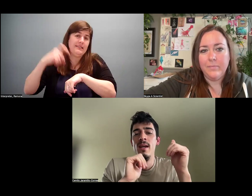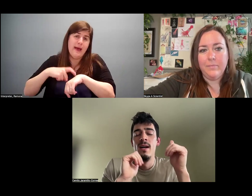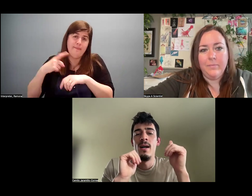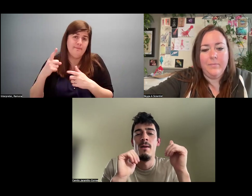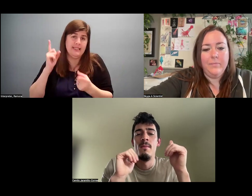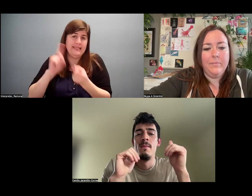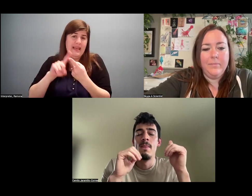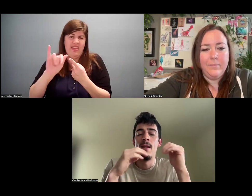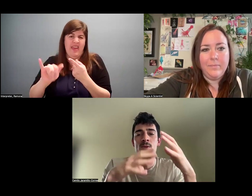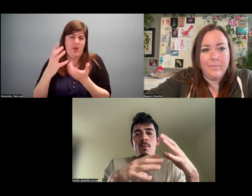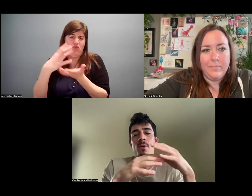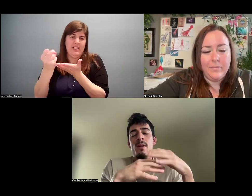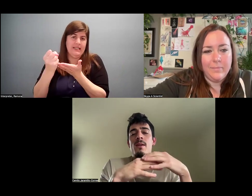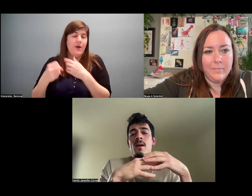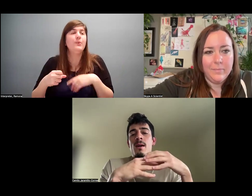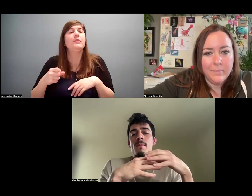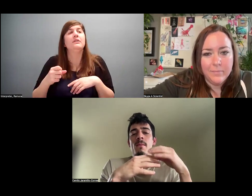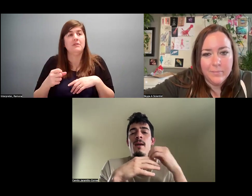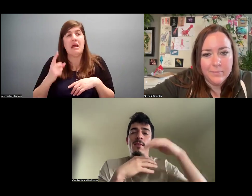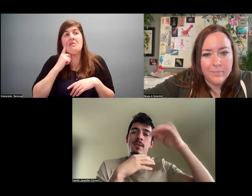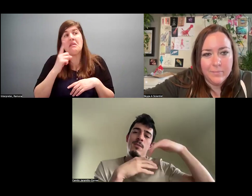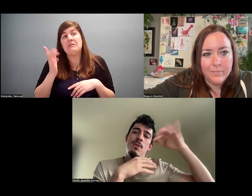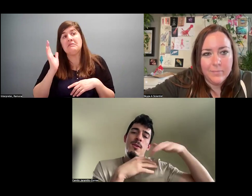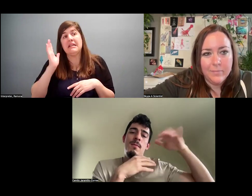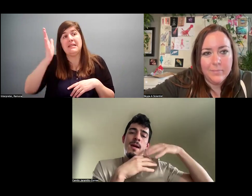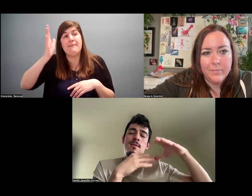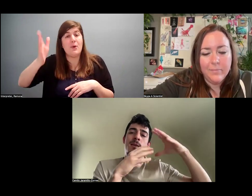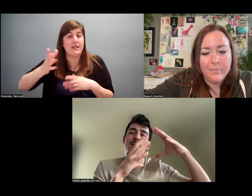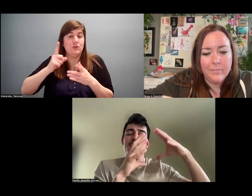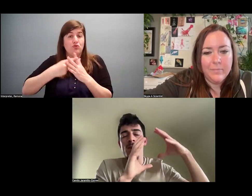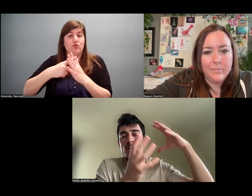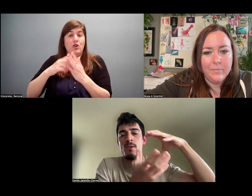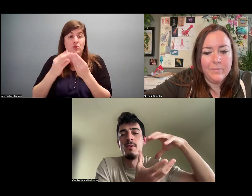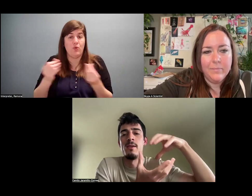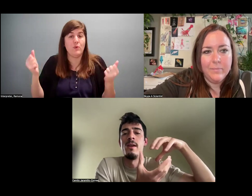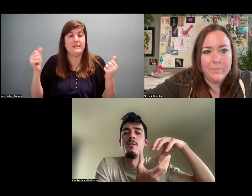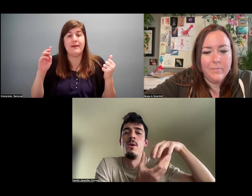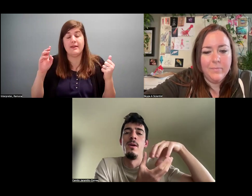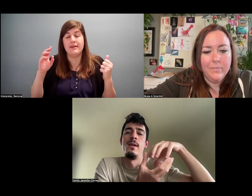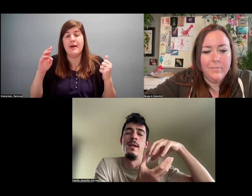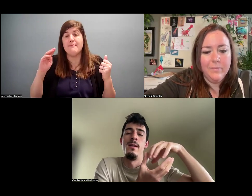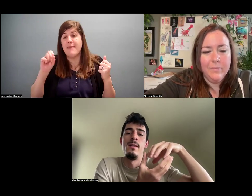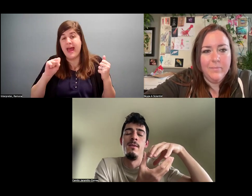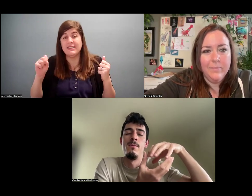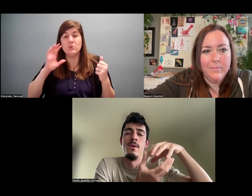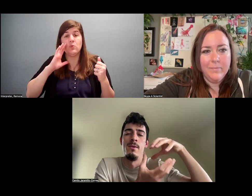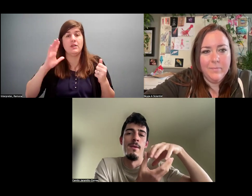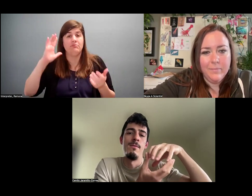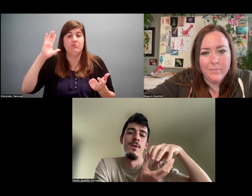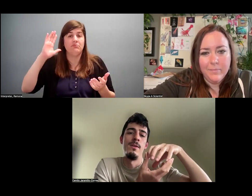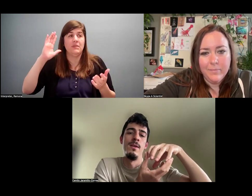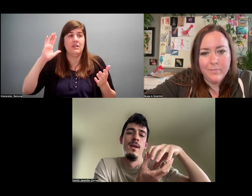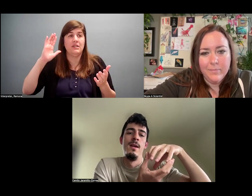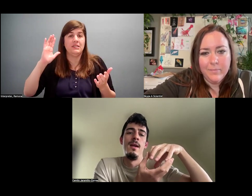actually, uh, at some point, as it starts losing mass, it obviously start getting smaller in